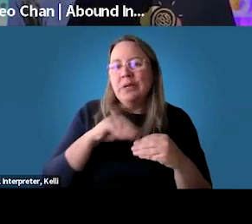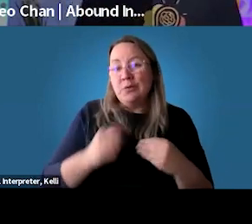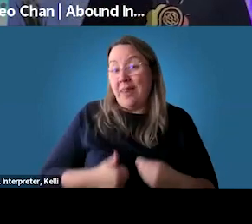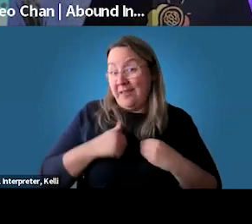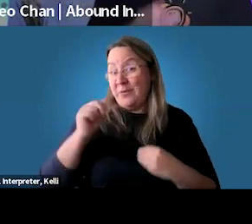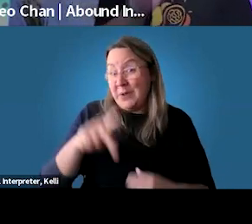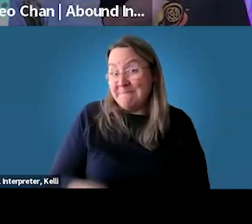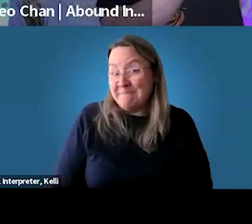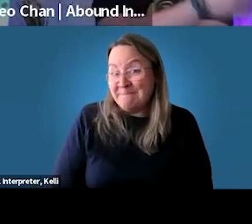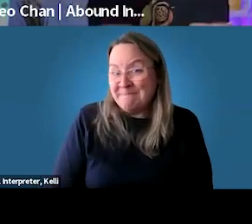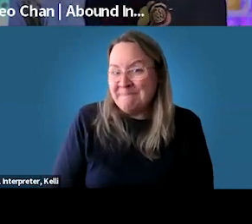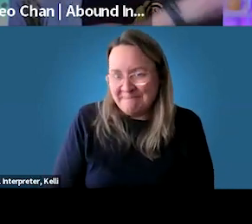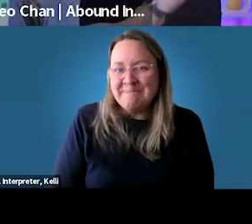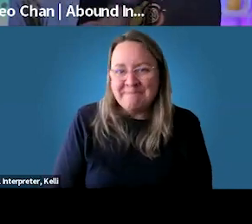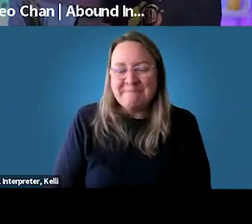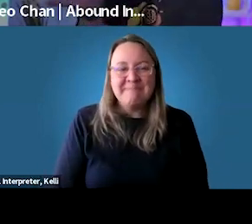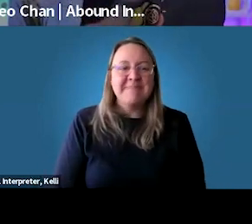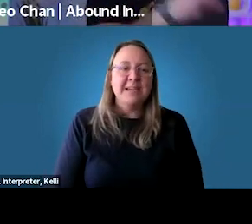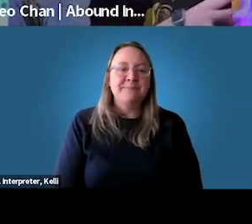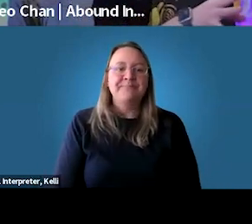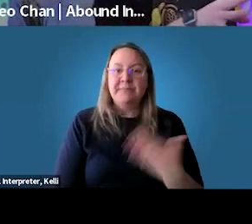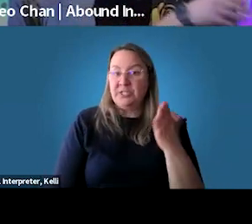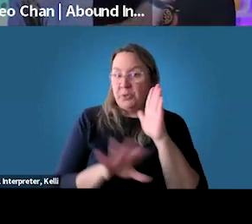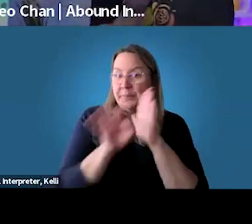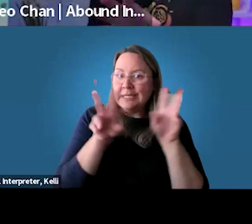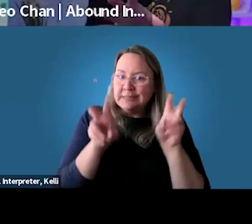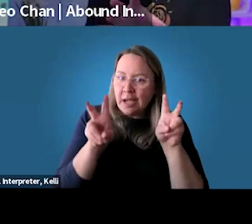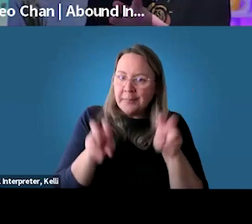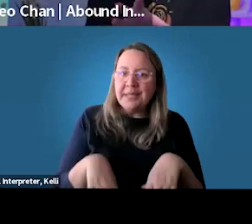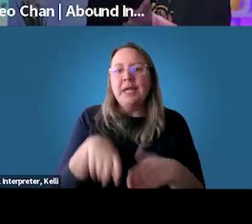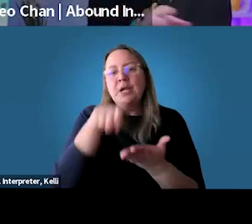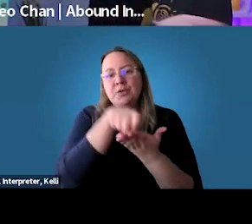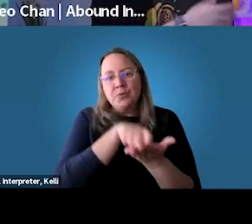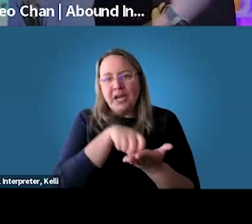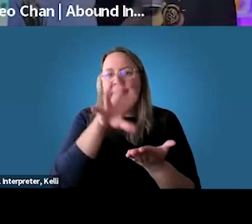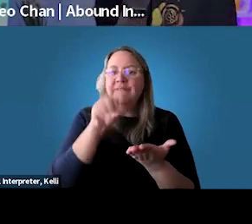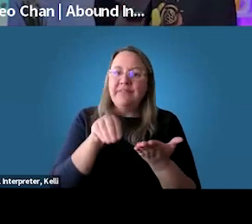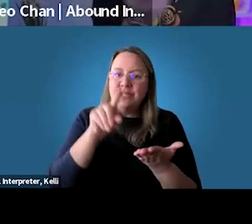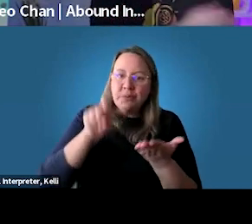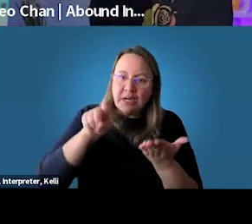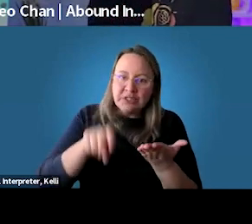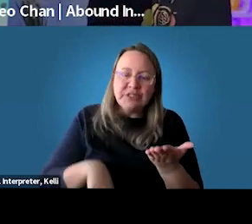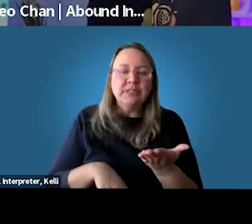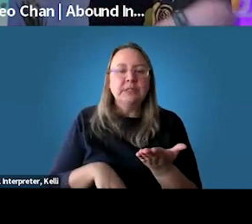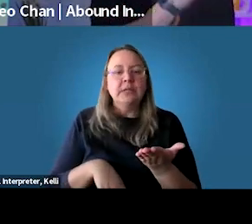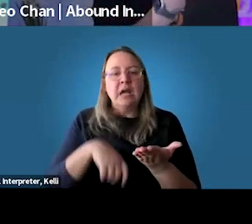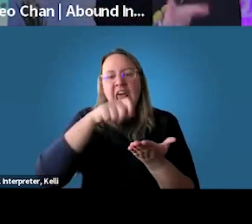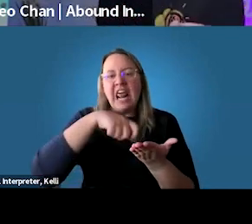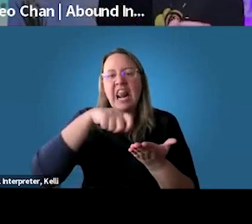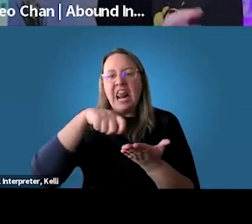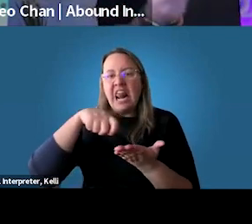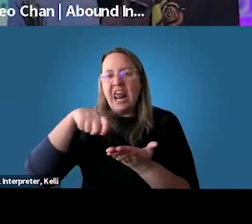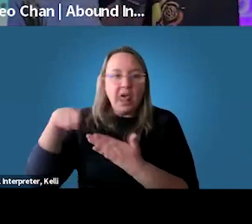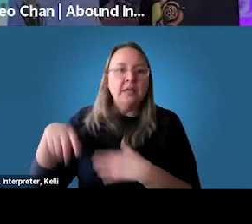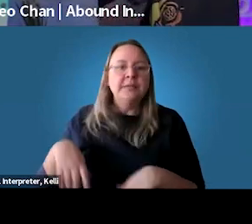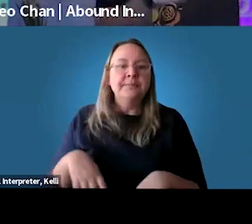All right. So this is how generally you do it. You choose a topic, you'll write down your 50 questions. So you have a blank worksheet, you can do this. Go for